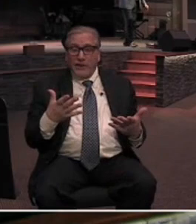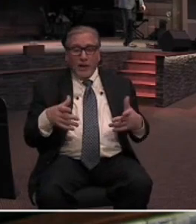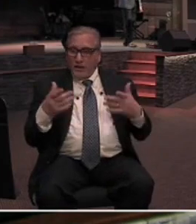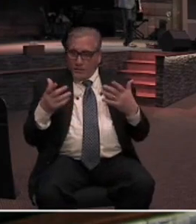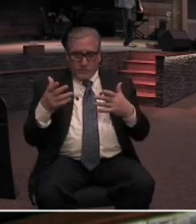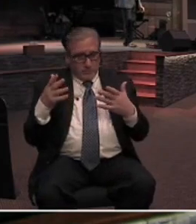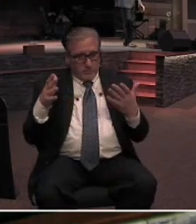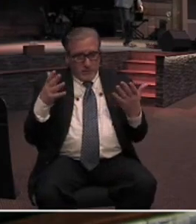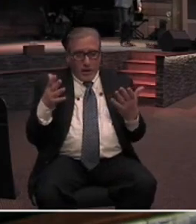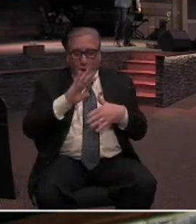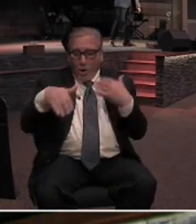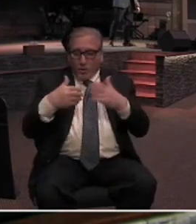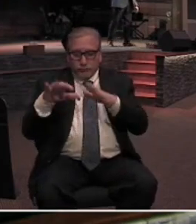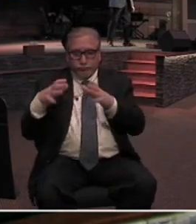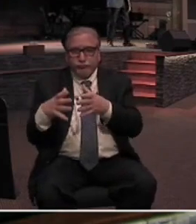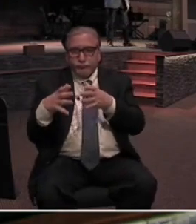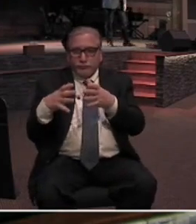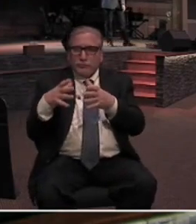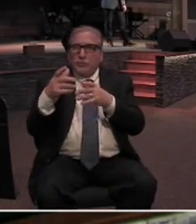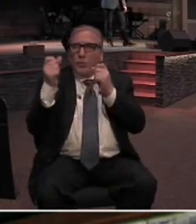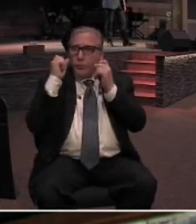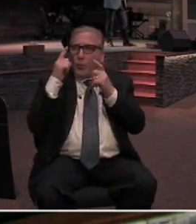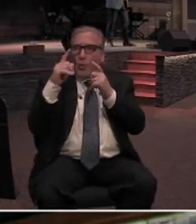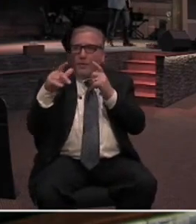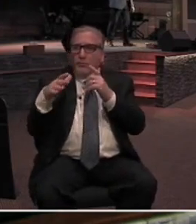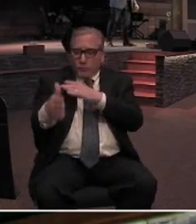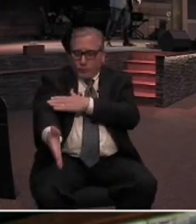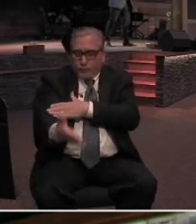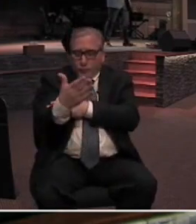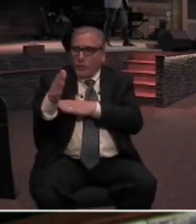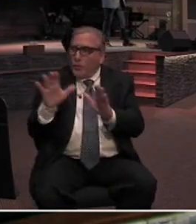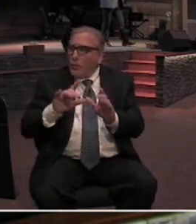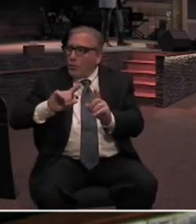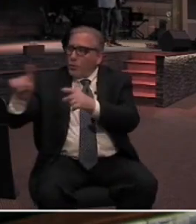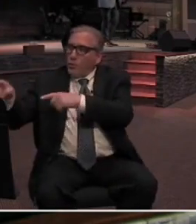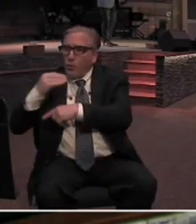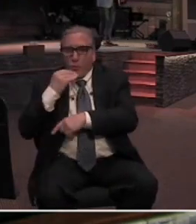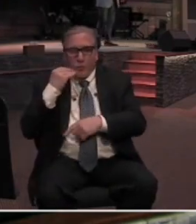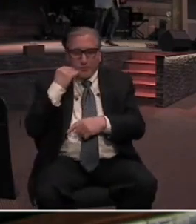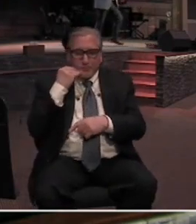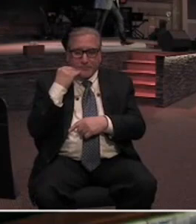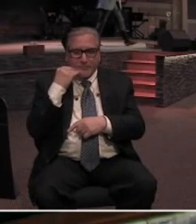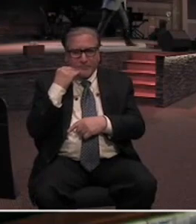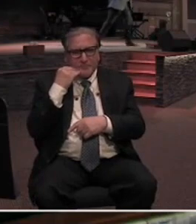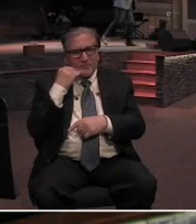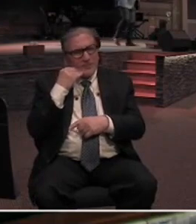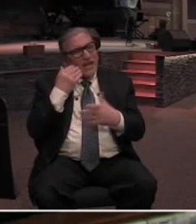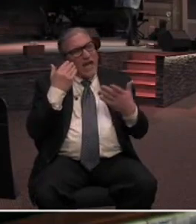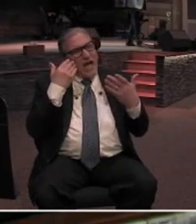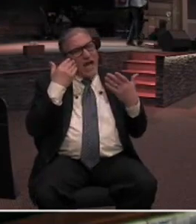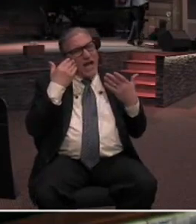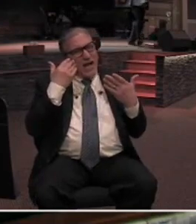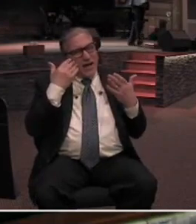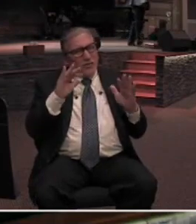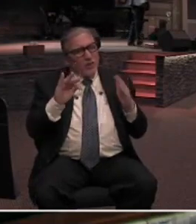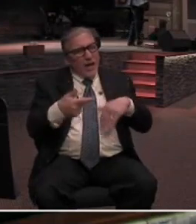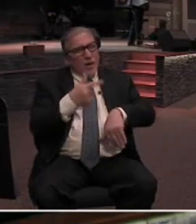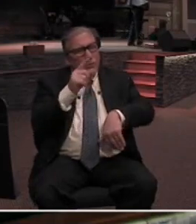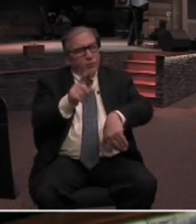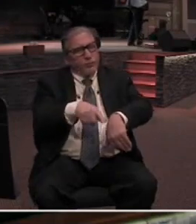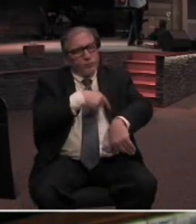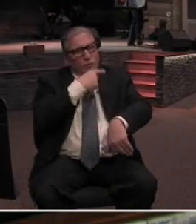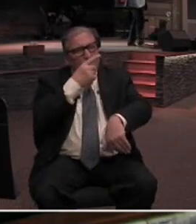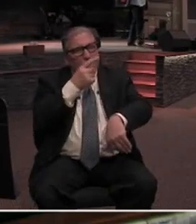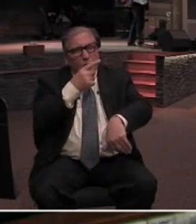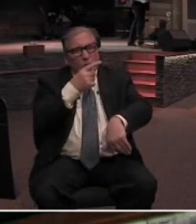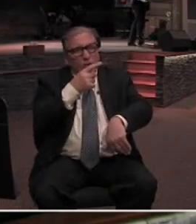were with him. Got up very early the next morning going home. I don't know how long it had been since David